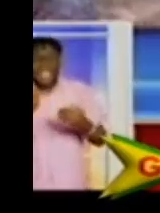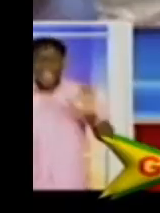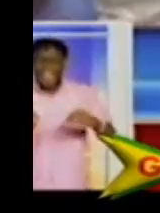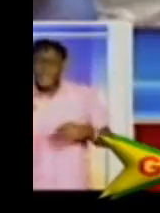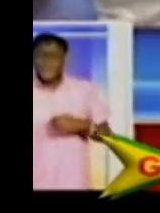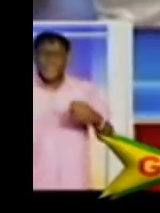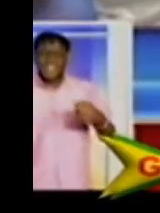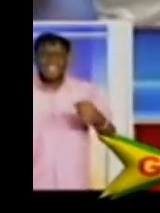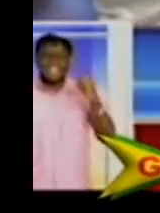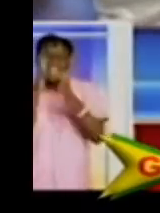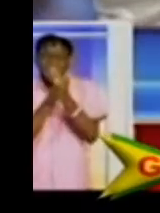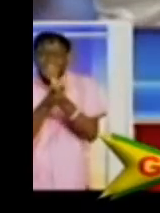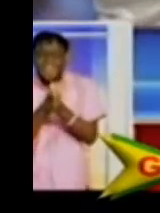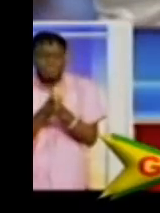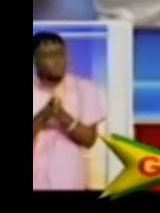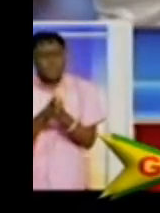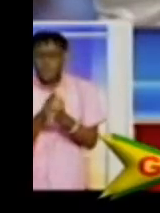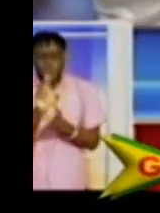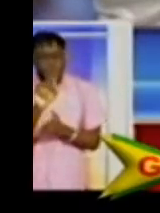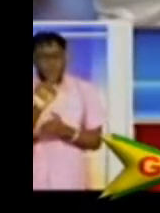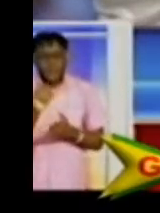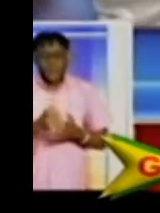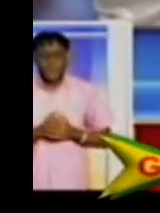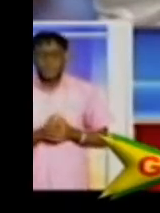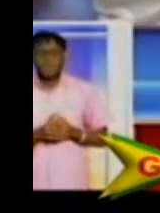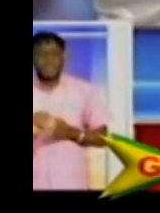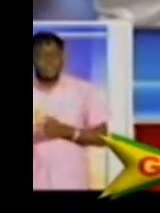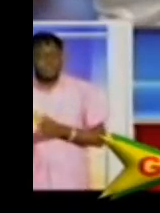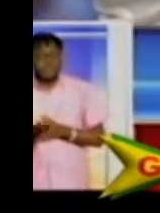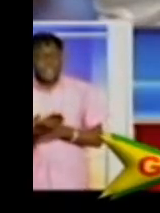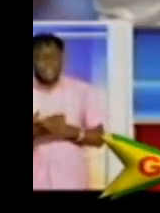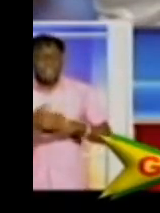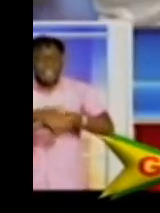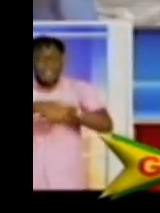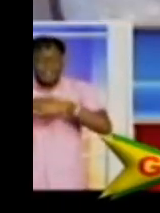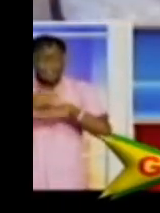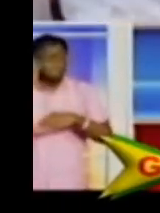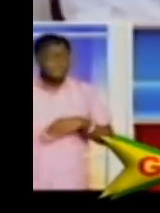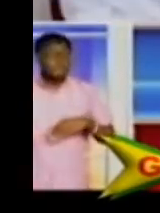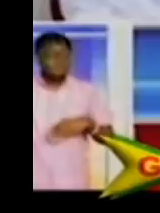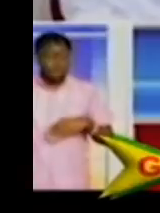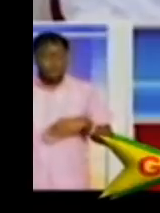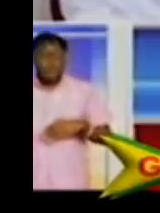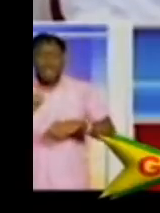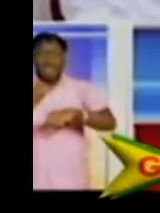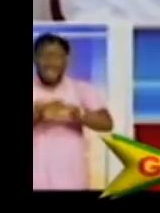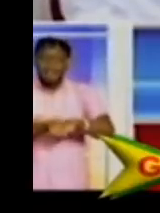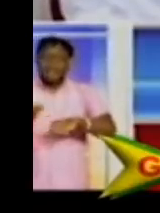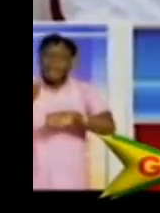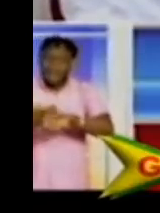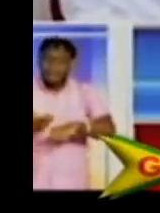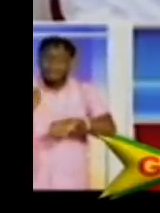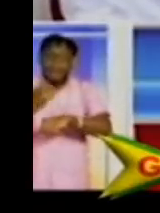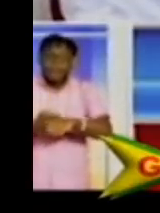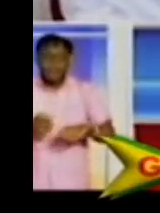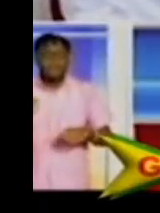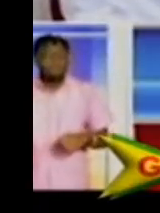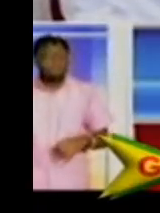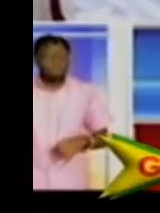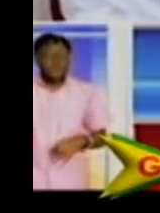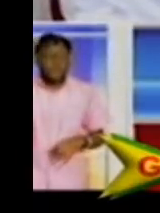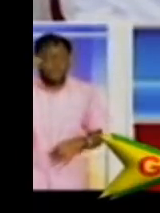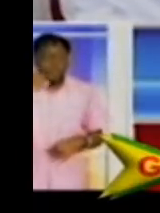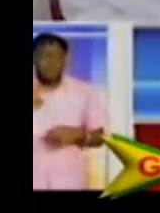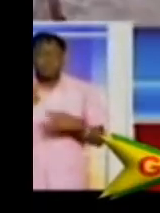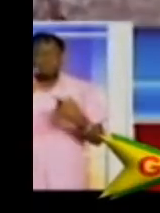cricket. Playing cricket in England has been tough for the Windies. So what will be the biggest challenge for the Caribbean side on this tour if they